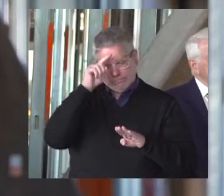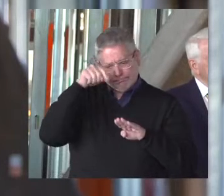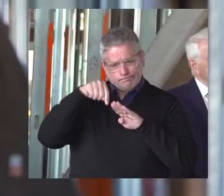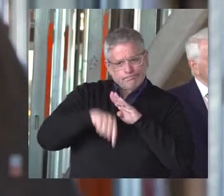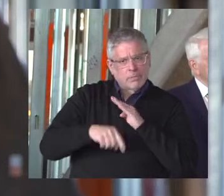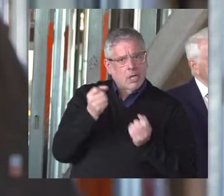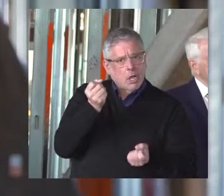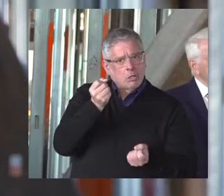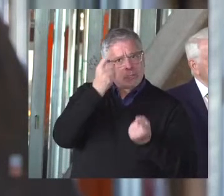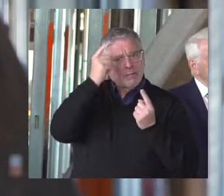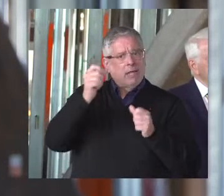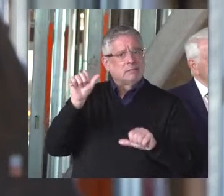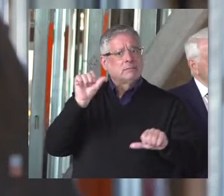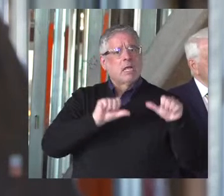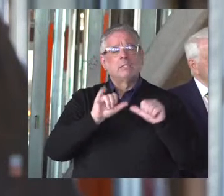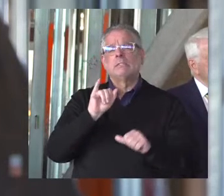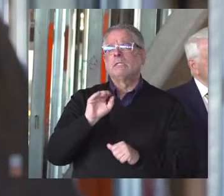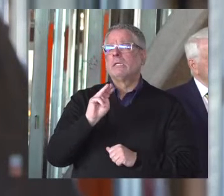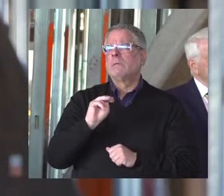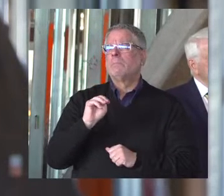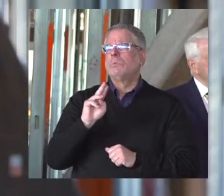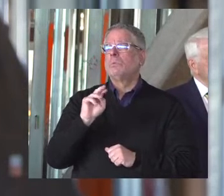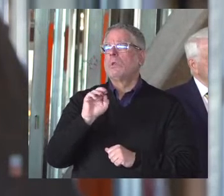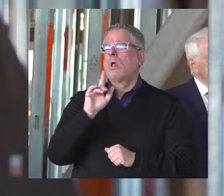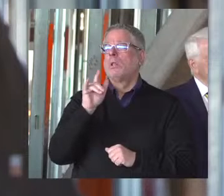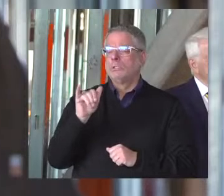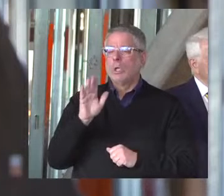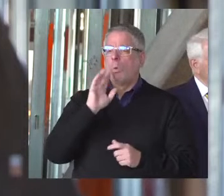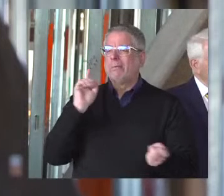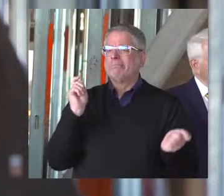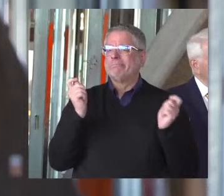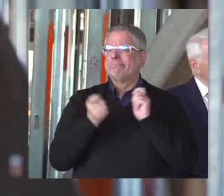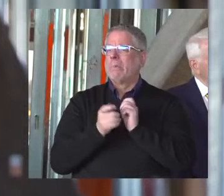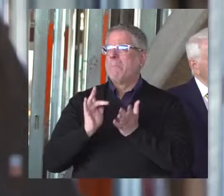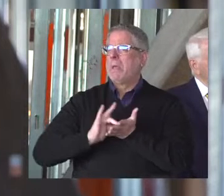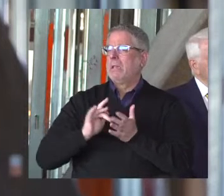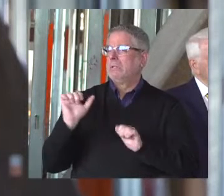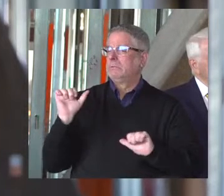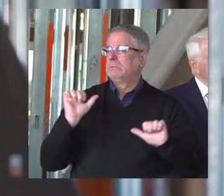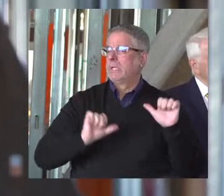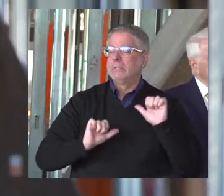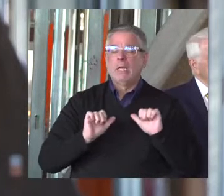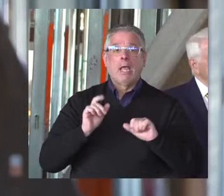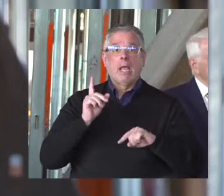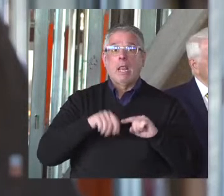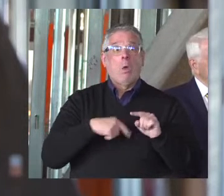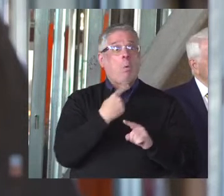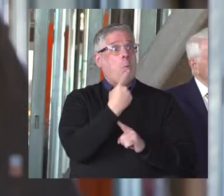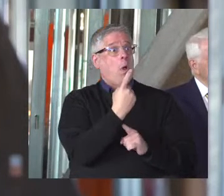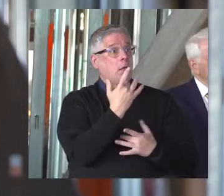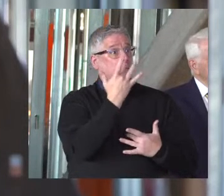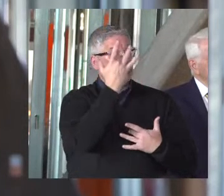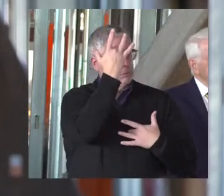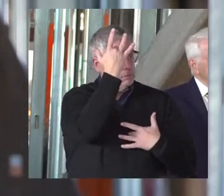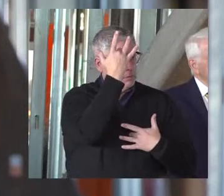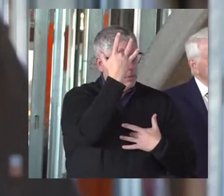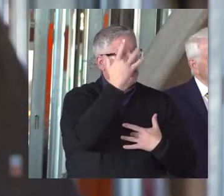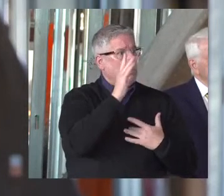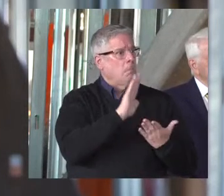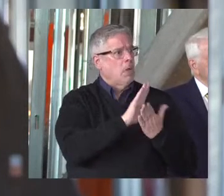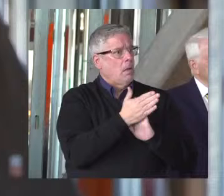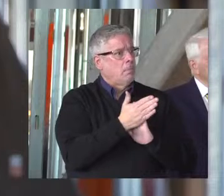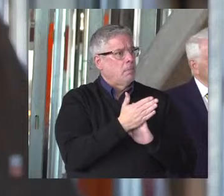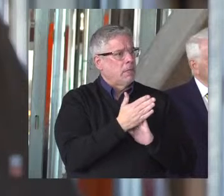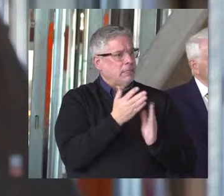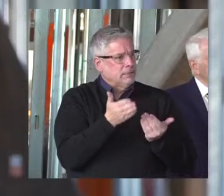of immunology can transform biomedical sciences. I cannot think of a single disorder that wouldn't be better treated